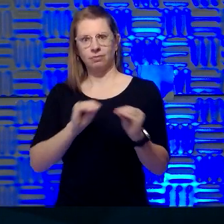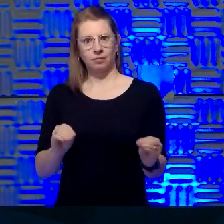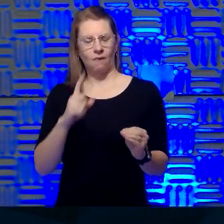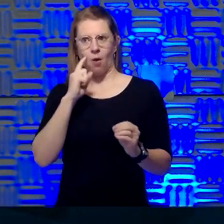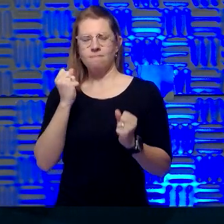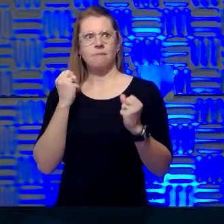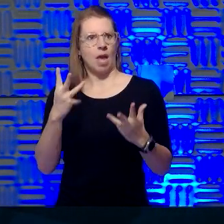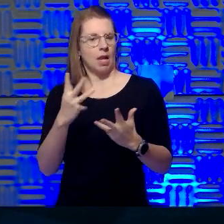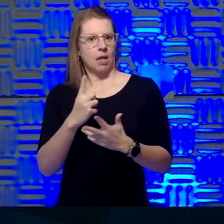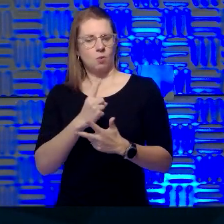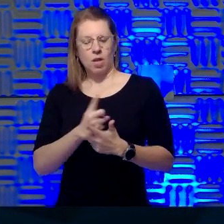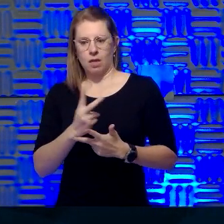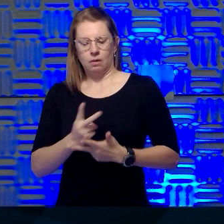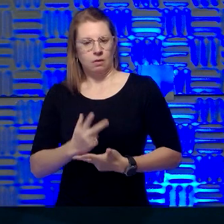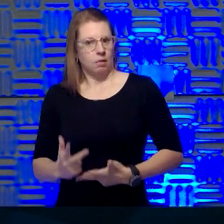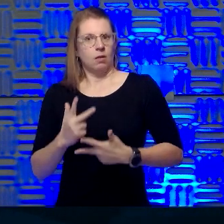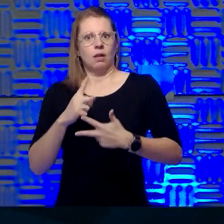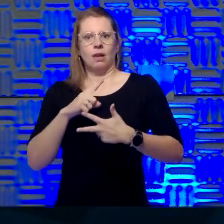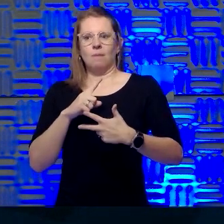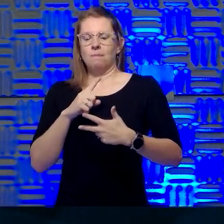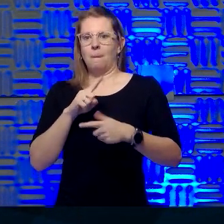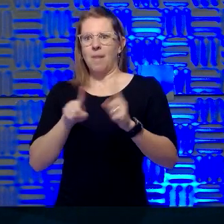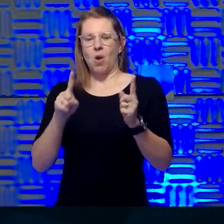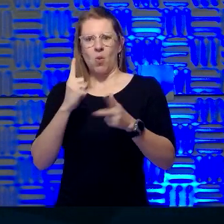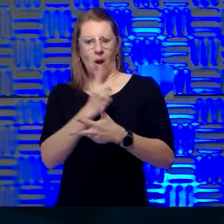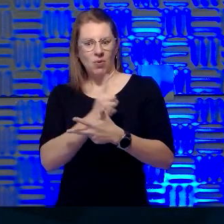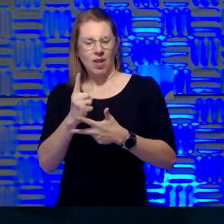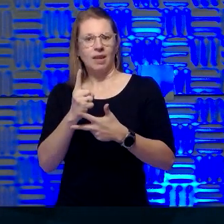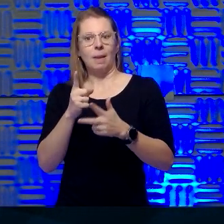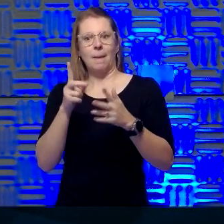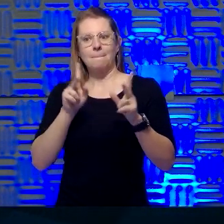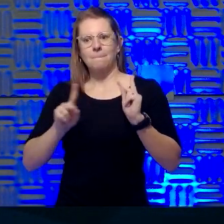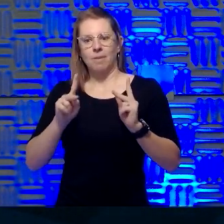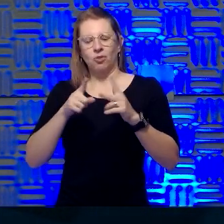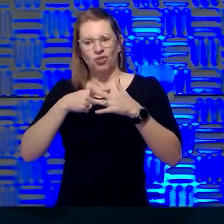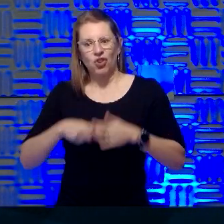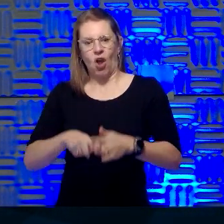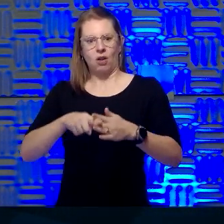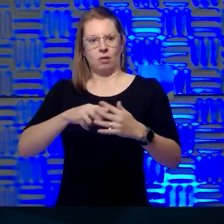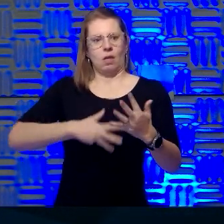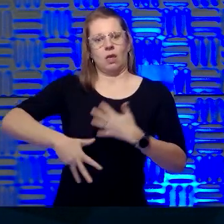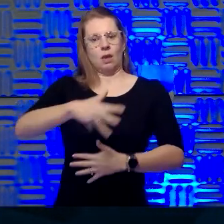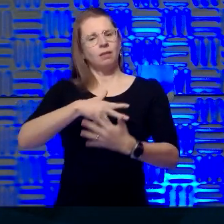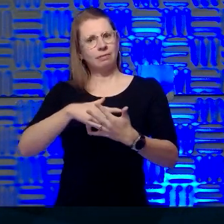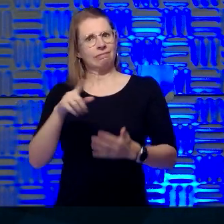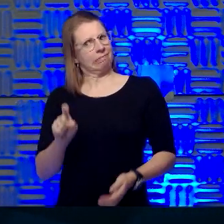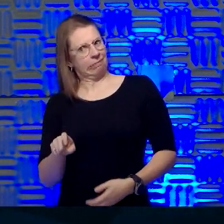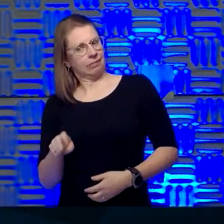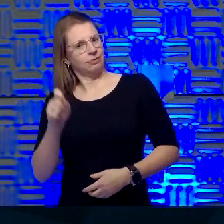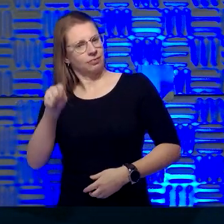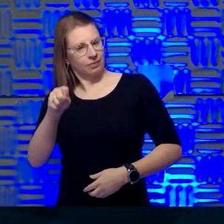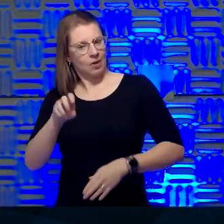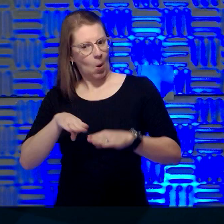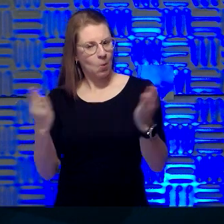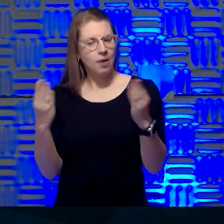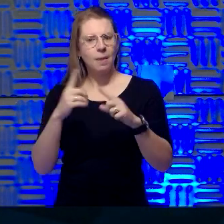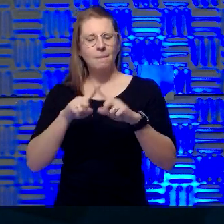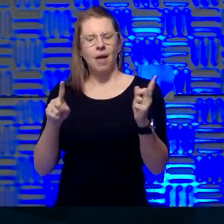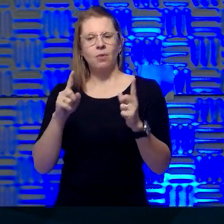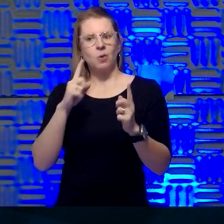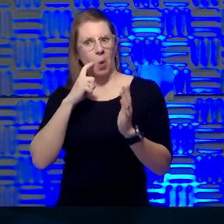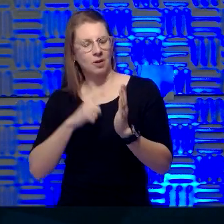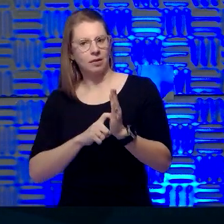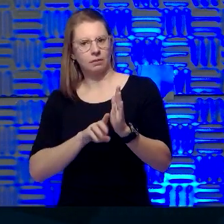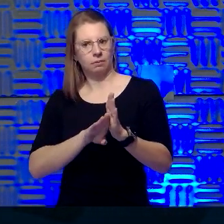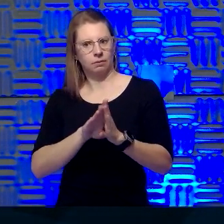And then just within 1 week of people starting to move around, which is necessary, we're starting to see the rise in the viruses